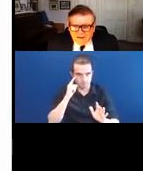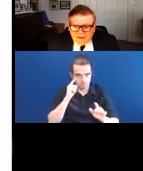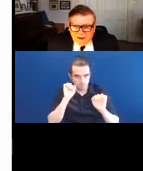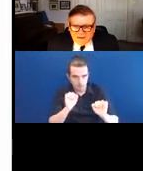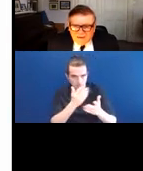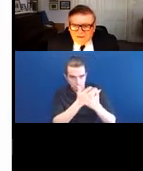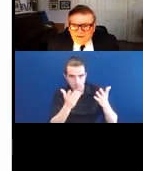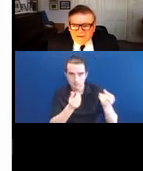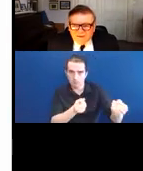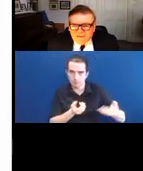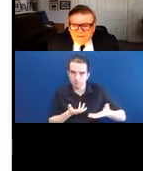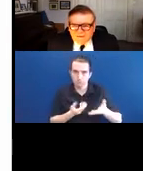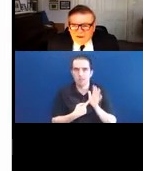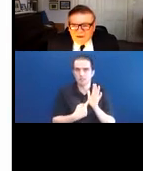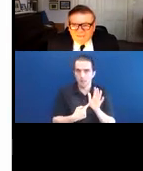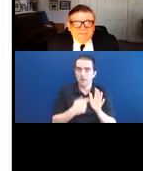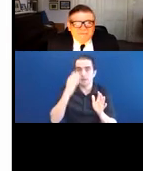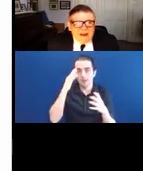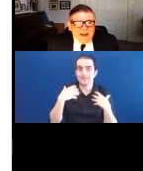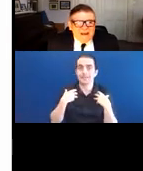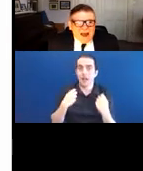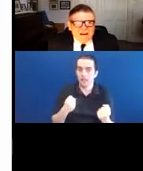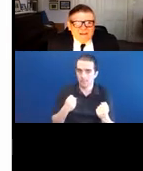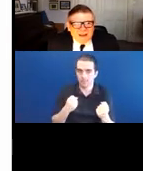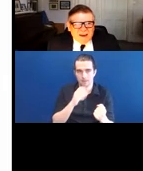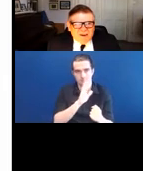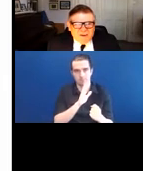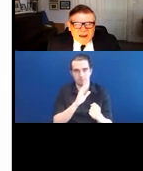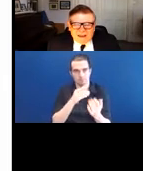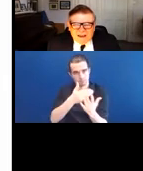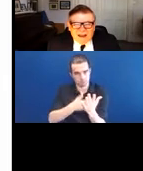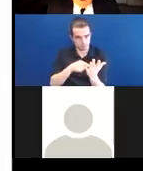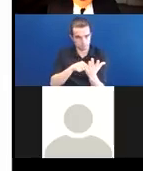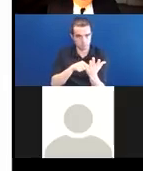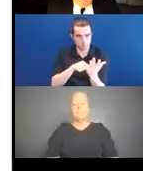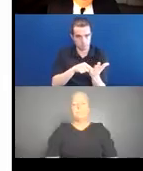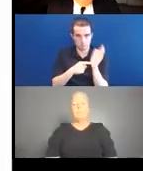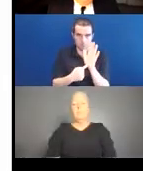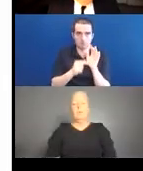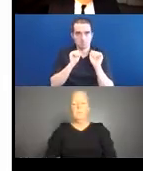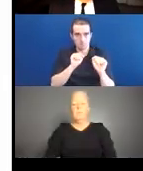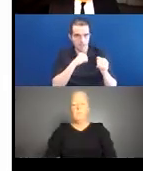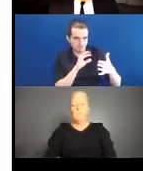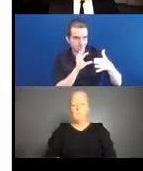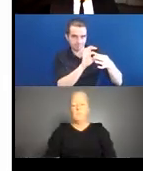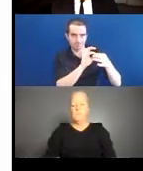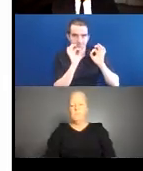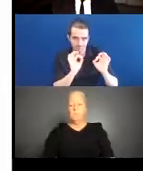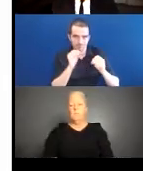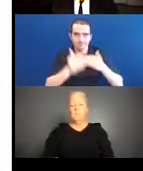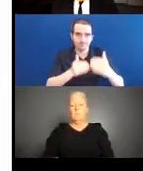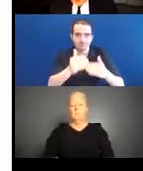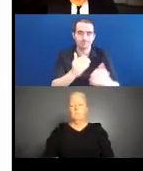Okay, so supporters? No. So how is legal capacity denied? Well, full